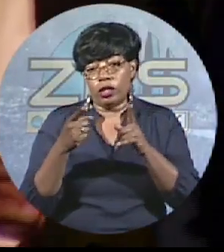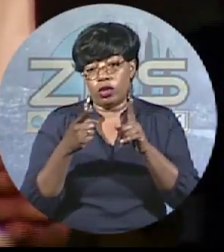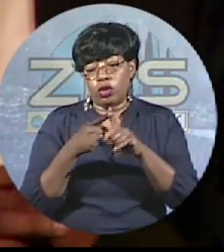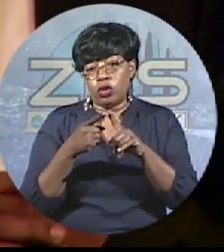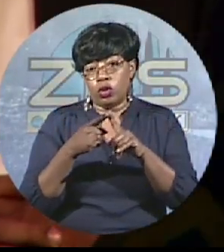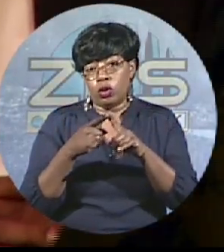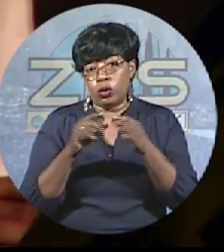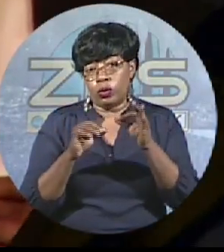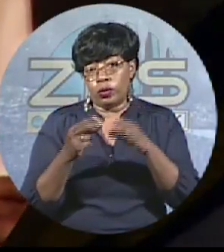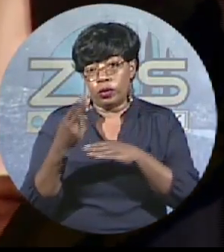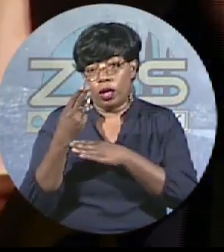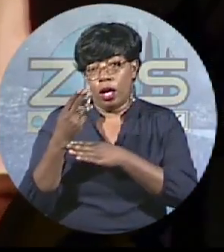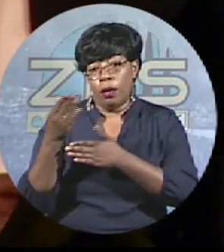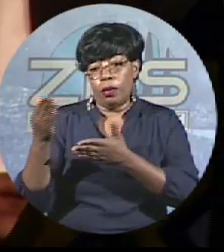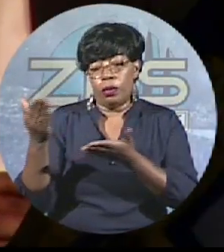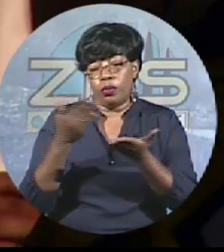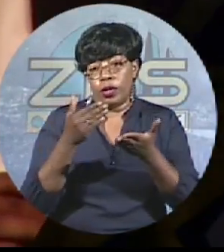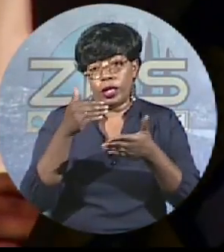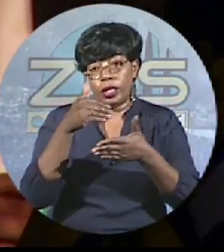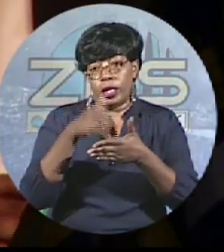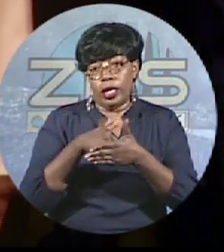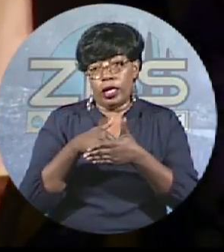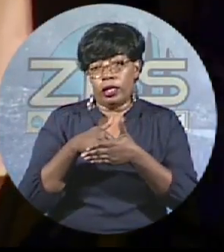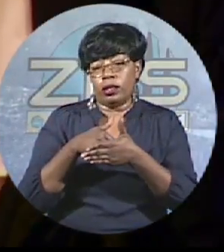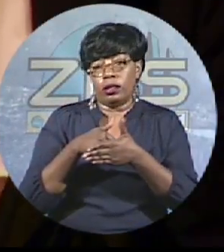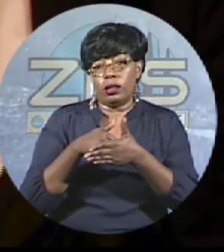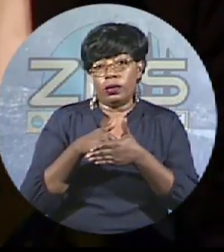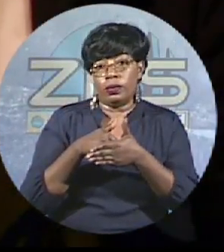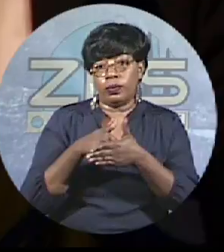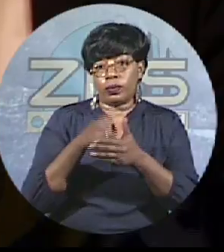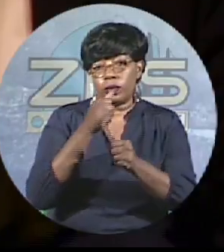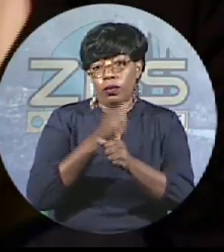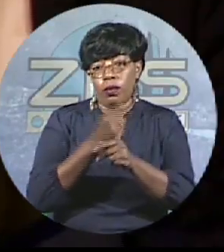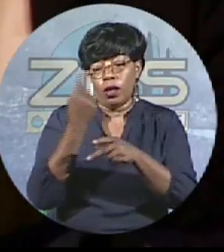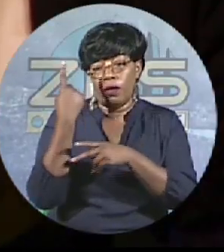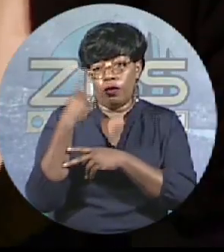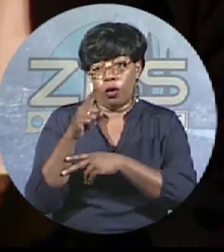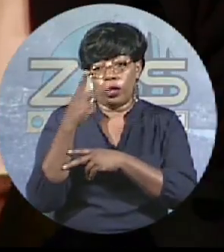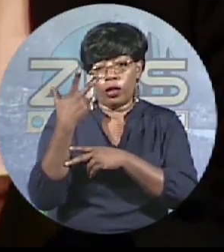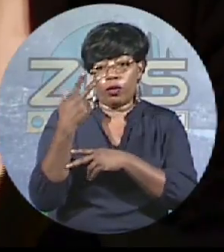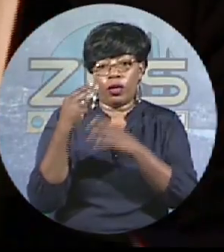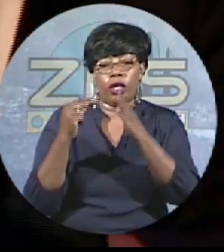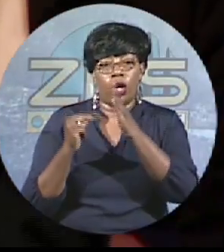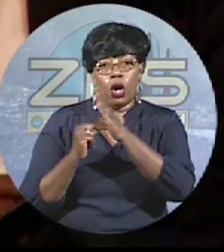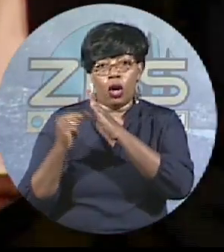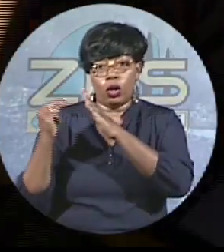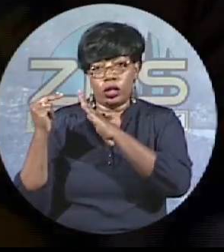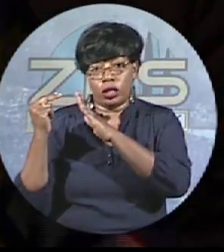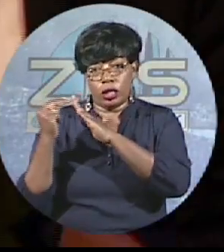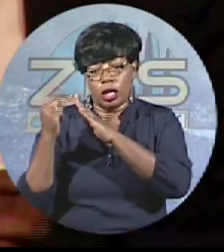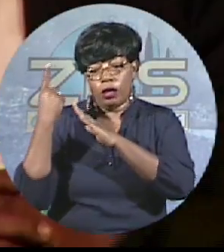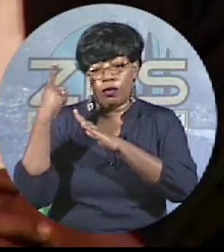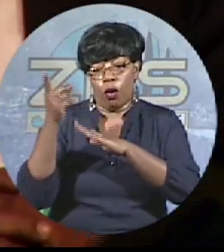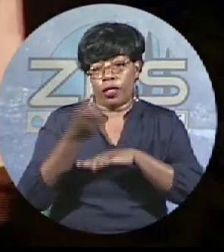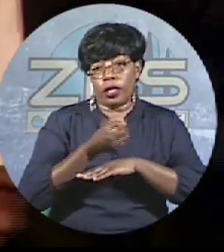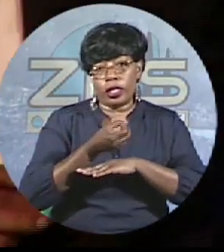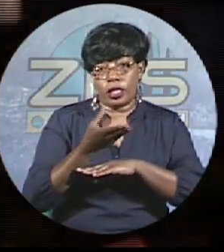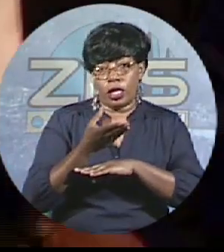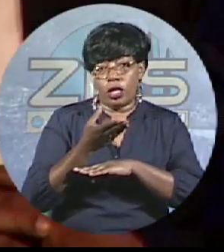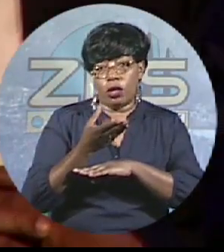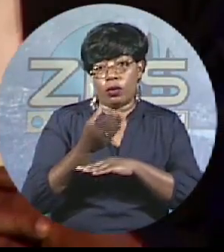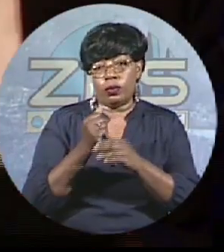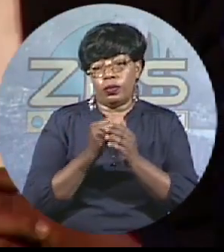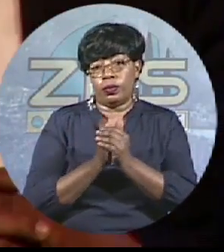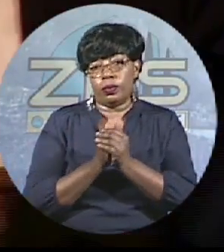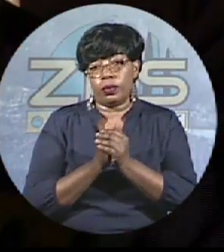upgrade, but bring in well-recognized operators for the three hotels, for the casino,